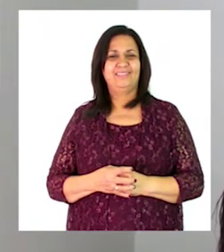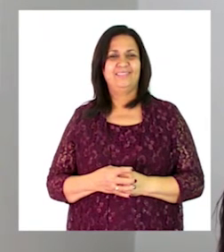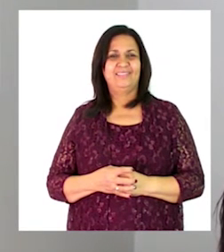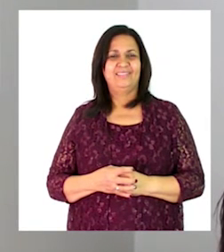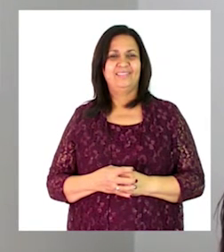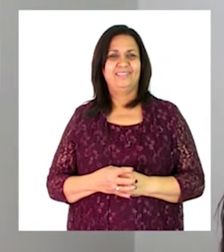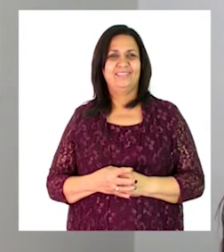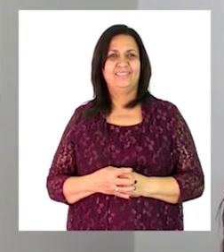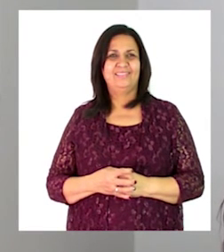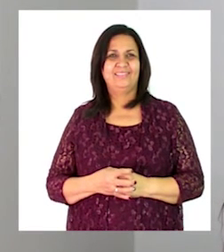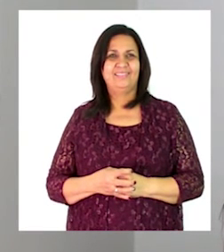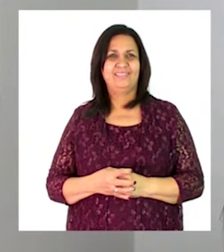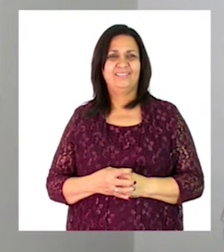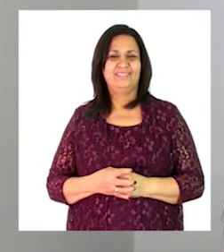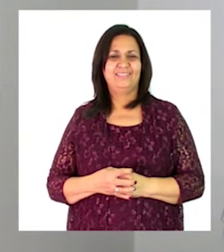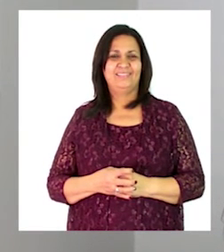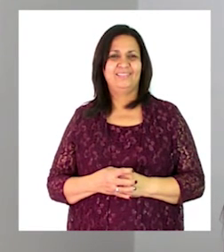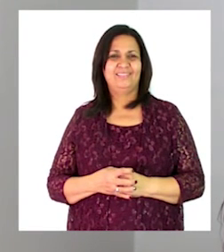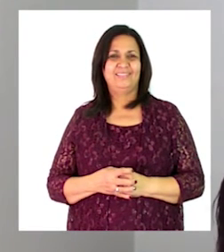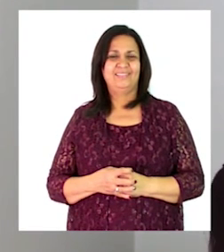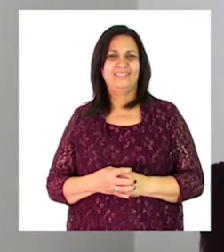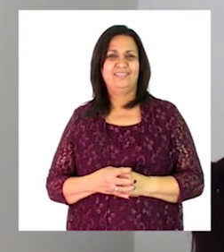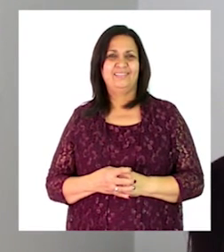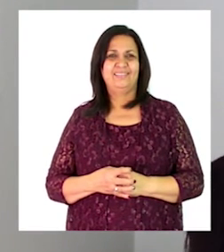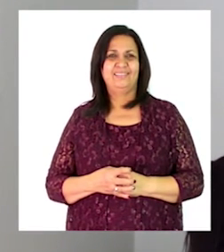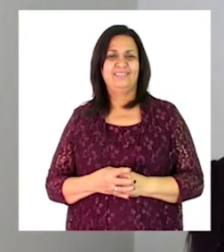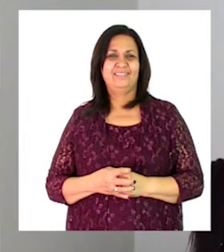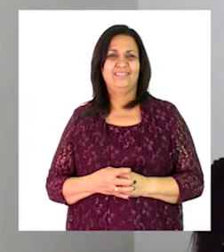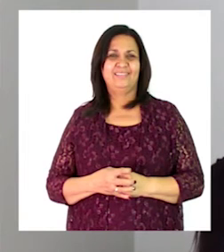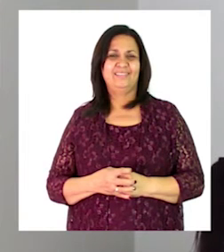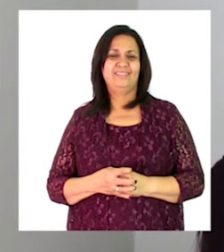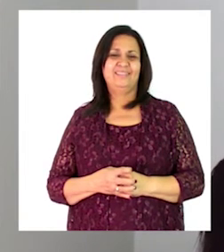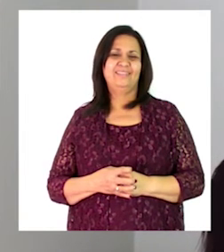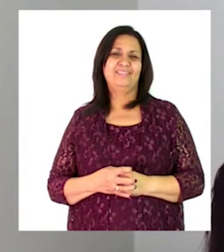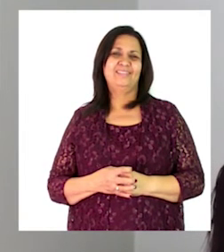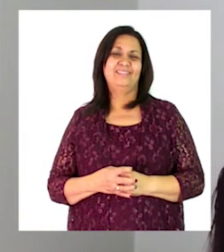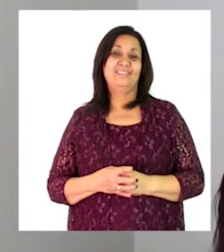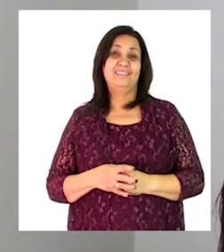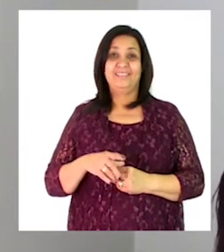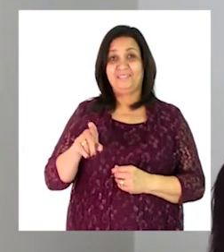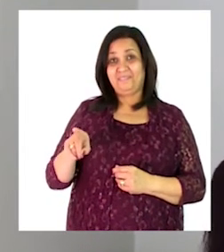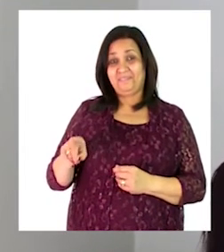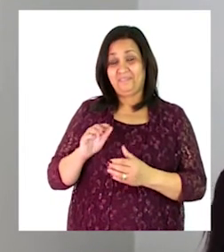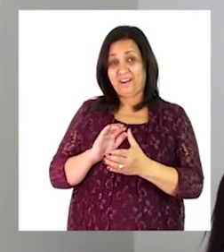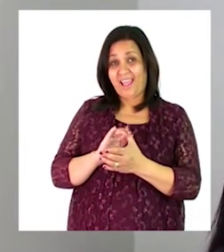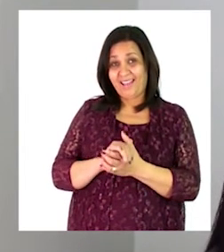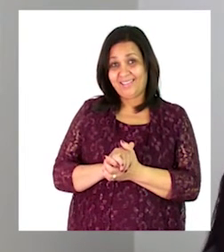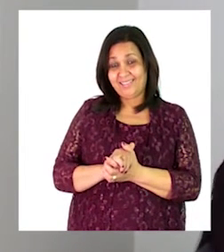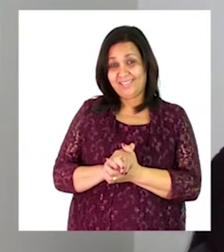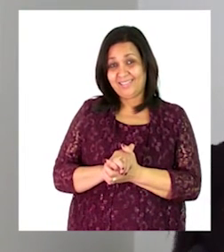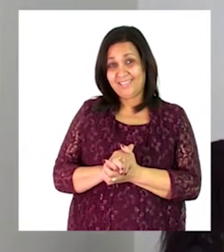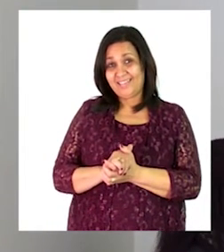bit and we go straight on the line. That's how we form number 2. And my friend